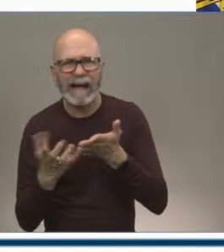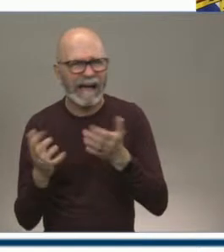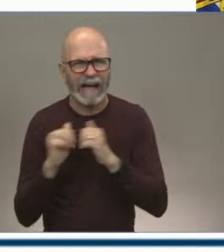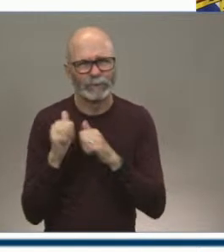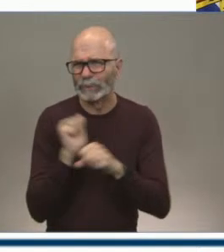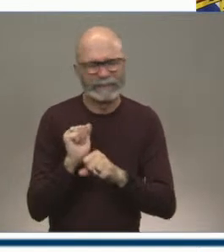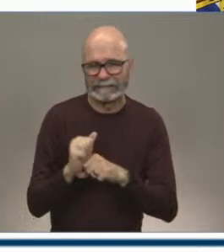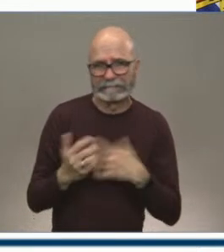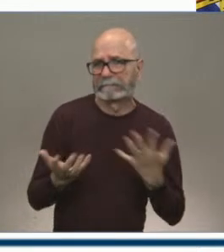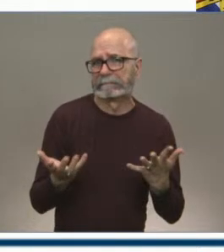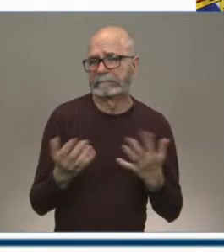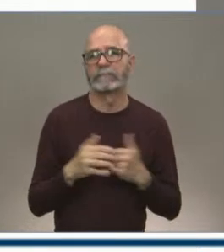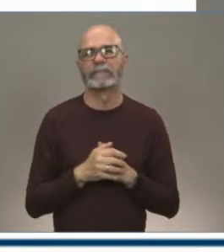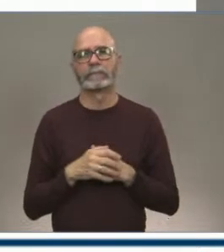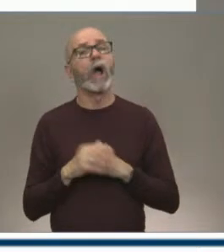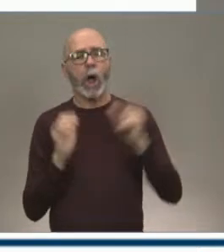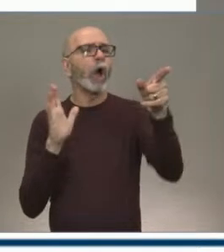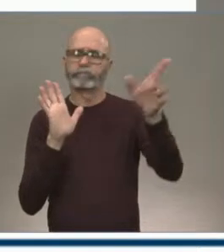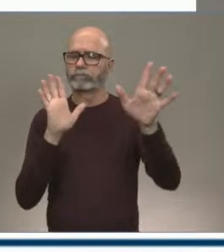They should be getting a letter.